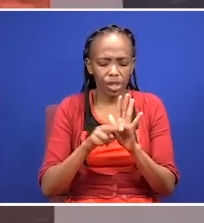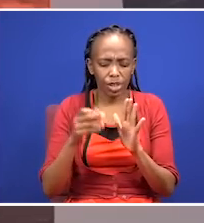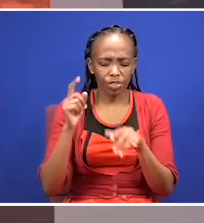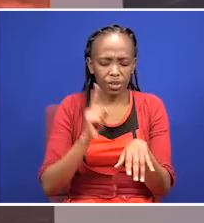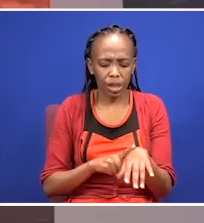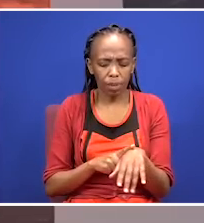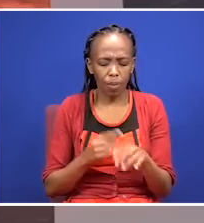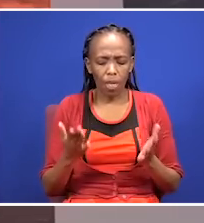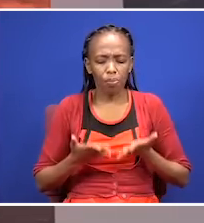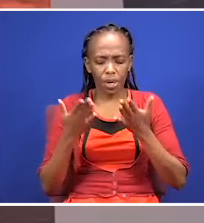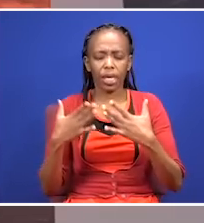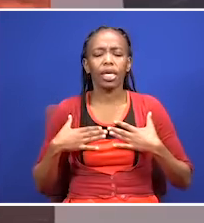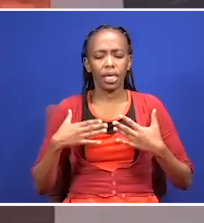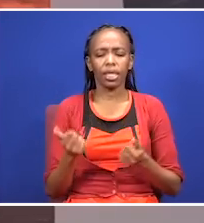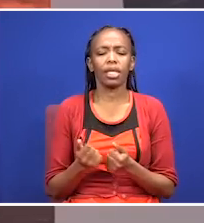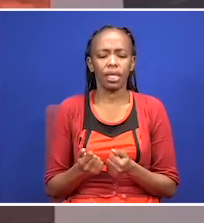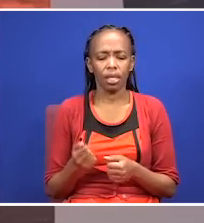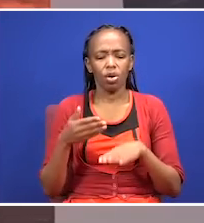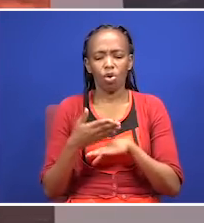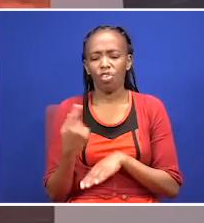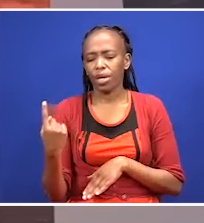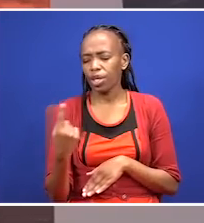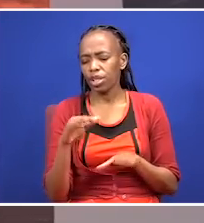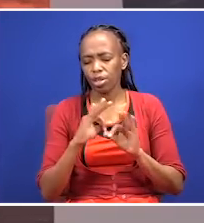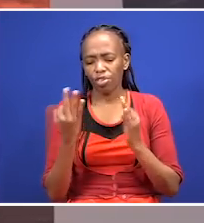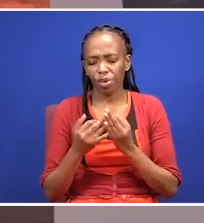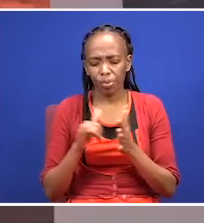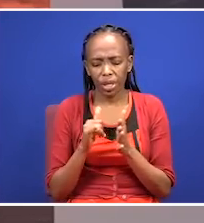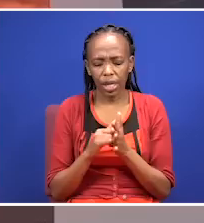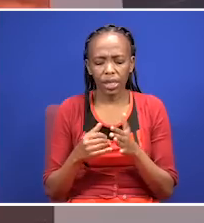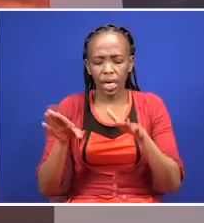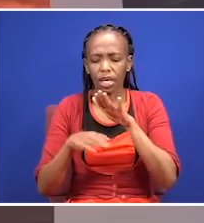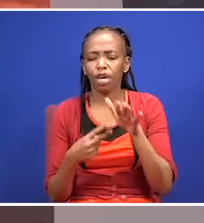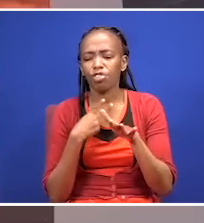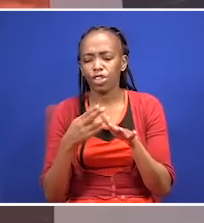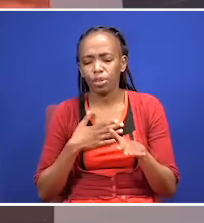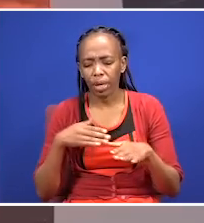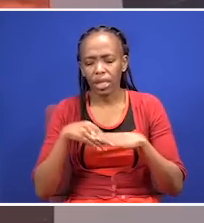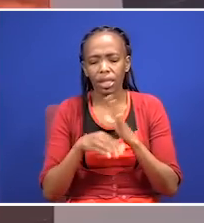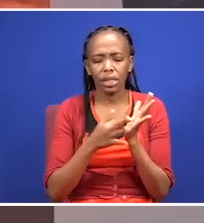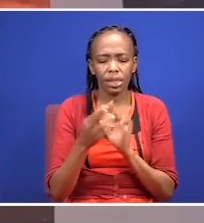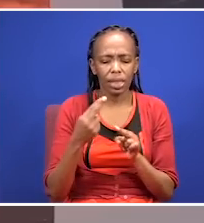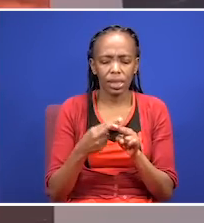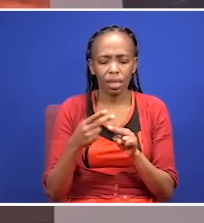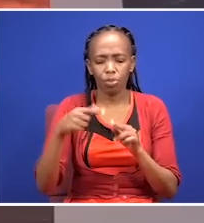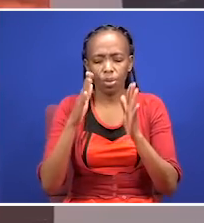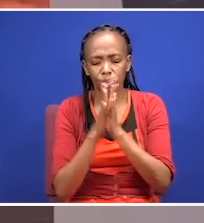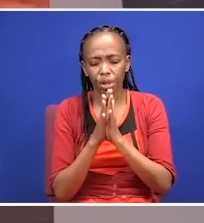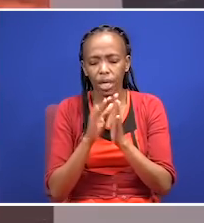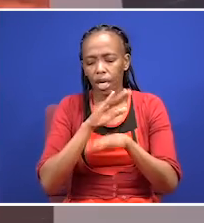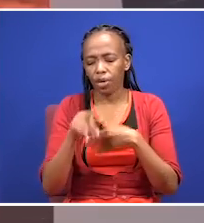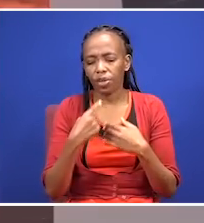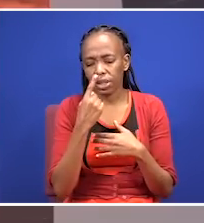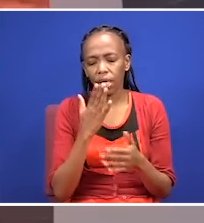time bring healing upon every family that was under my voice in jesus name we pray and